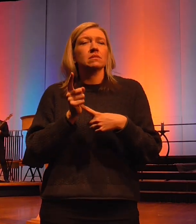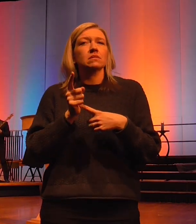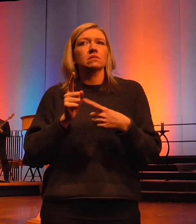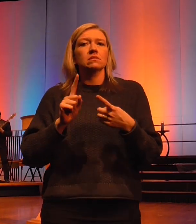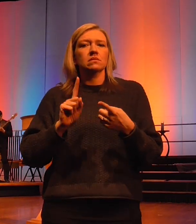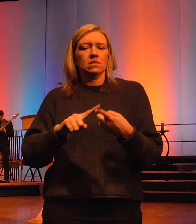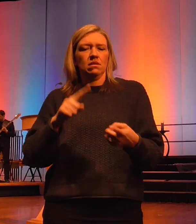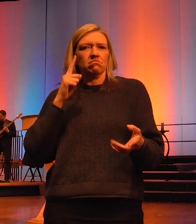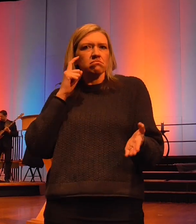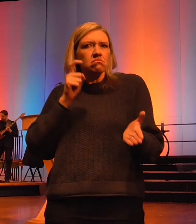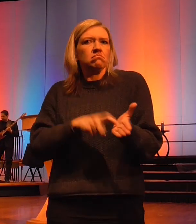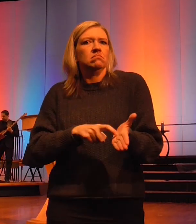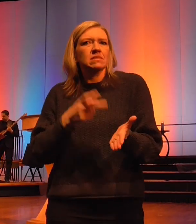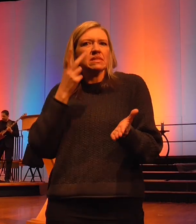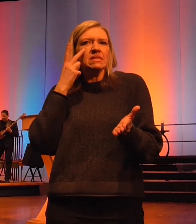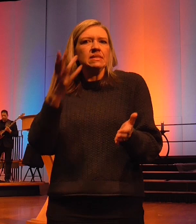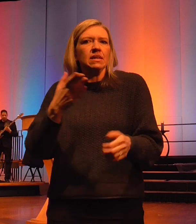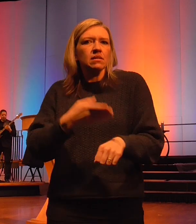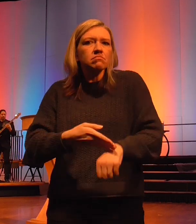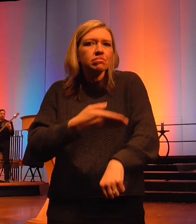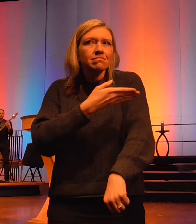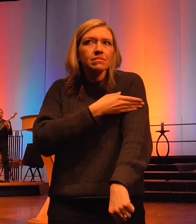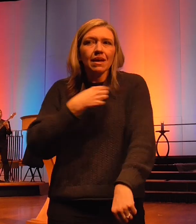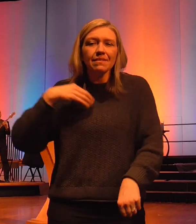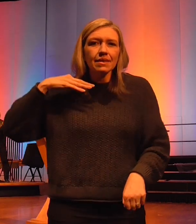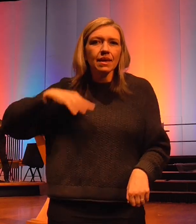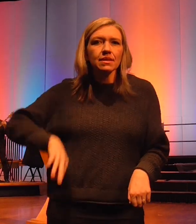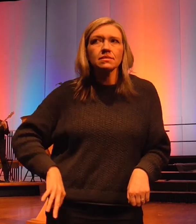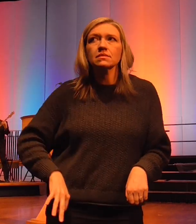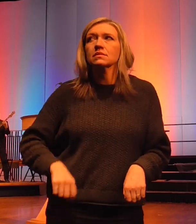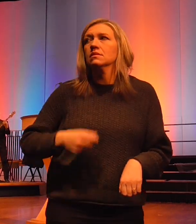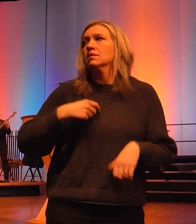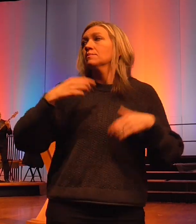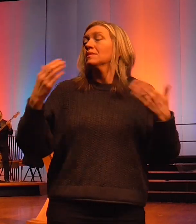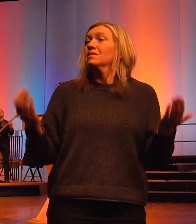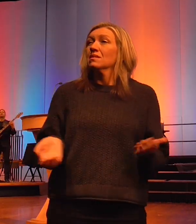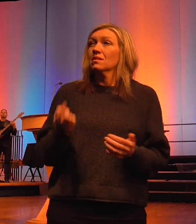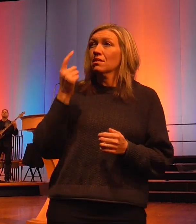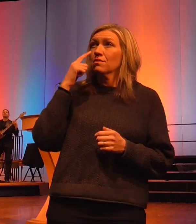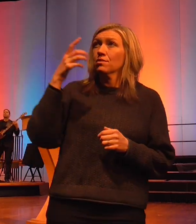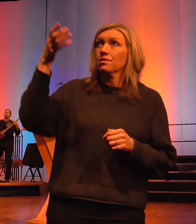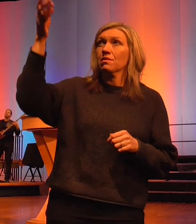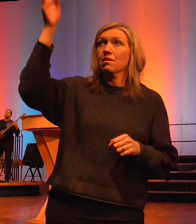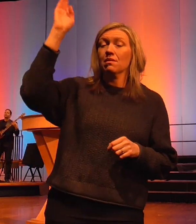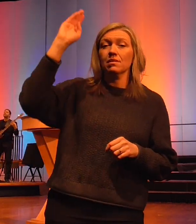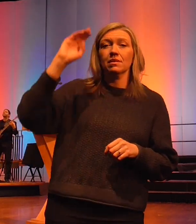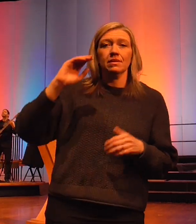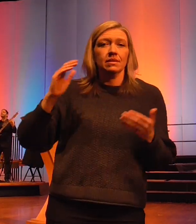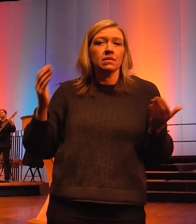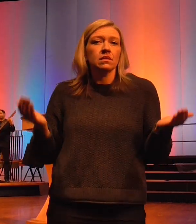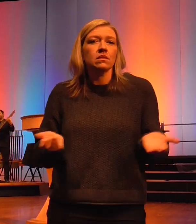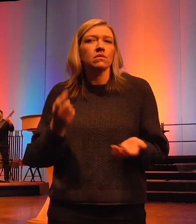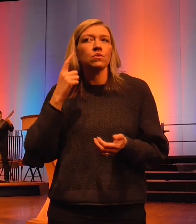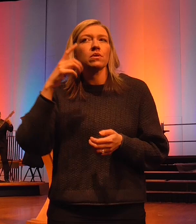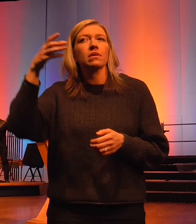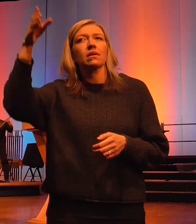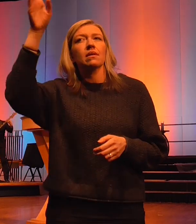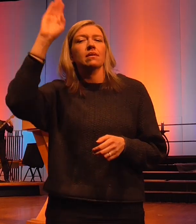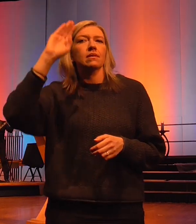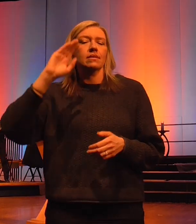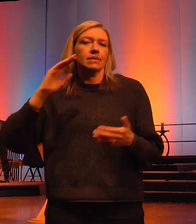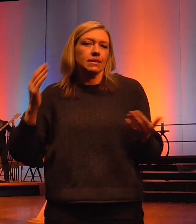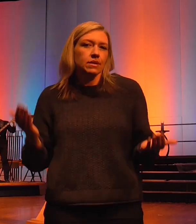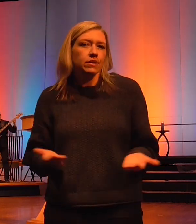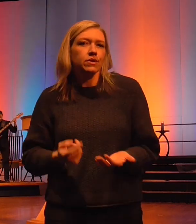until I witness all I gained. I am here for God, here for God, here for God,